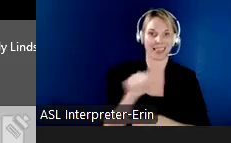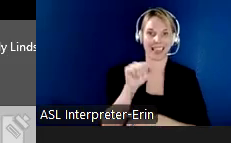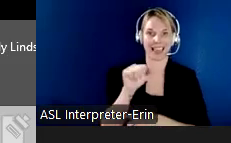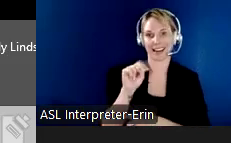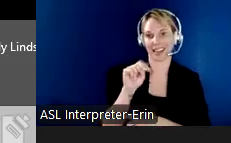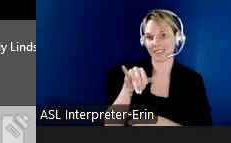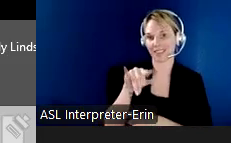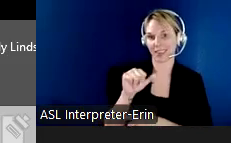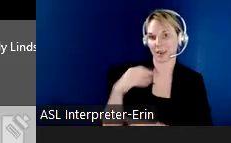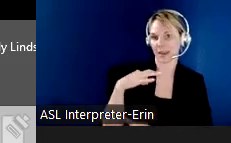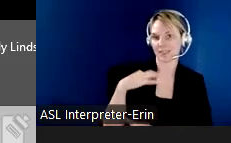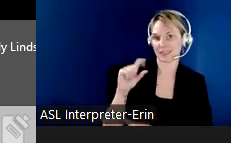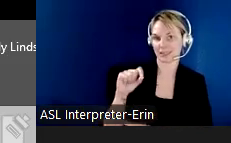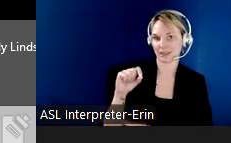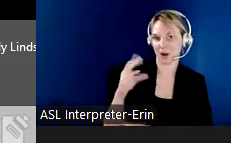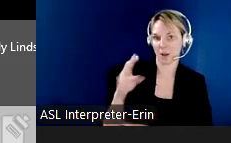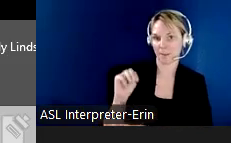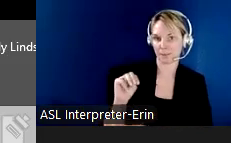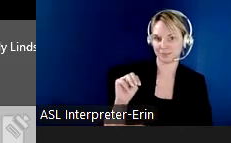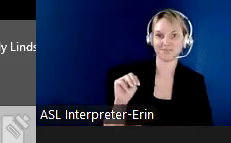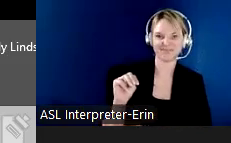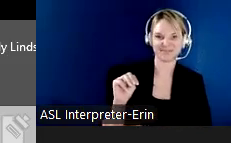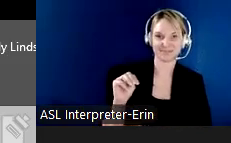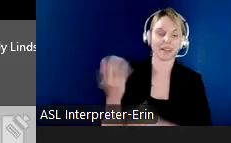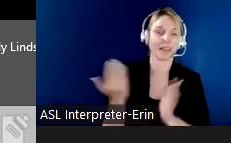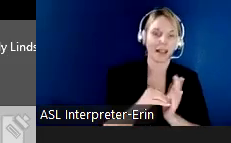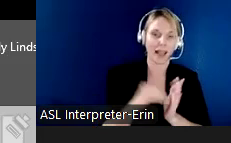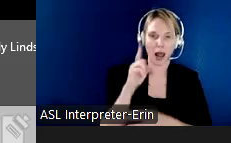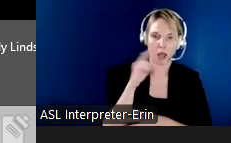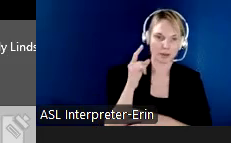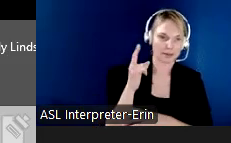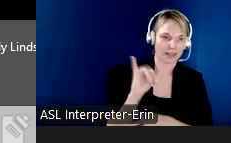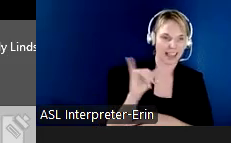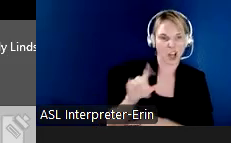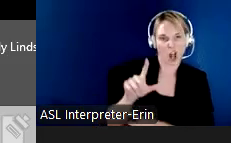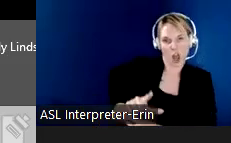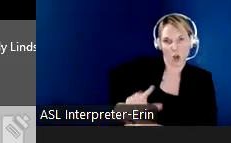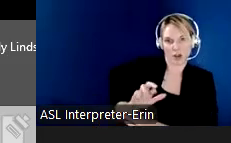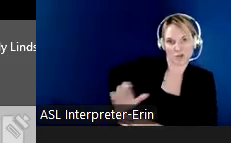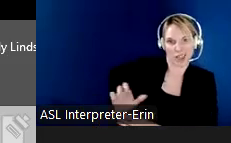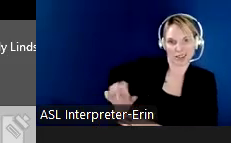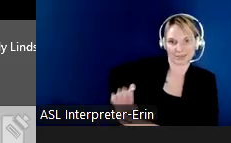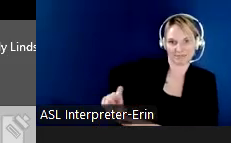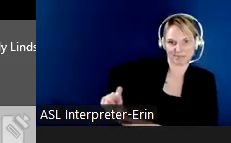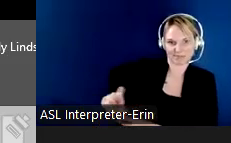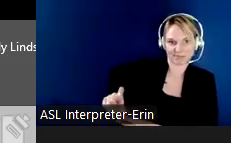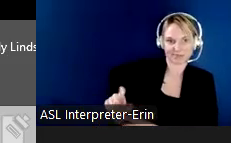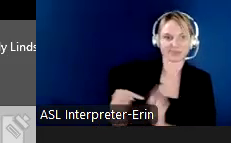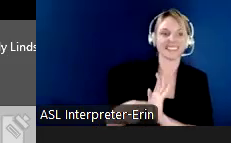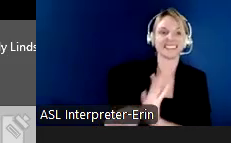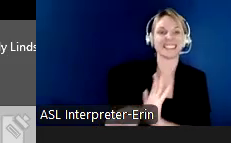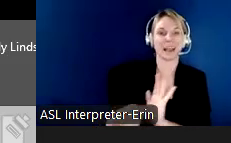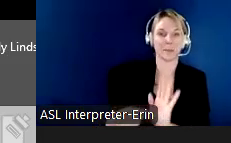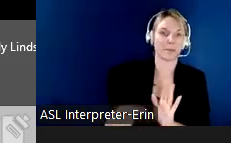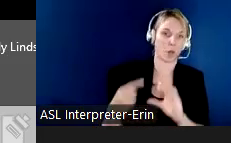notification@naviabenefits.com. And it looks like, again, kind of lower right of the PowerPoint, there is a just example email of kind of what it's going to look like. It'll say